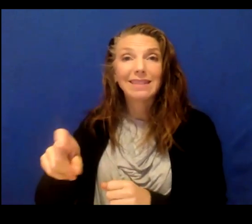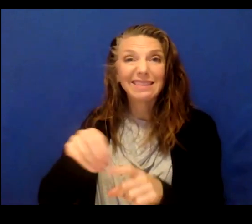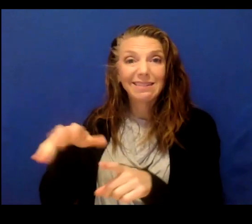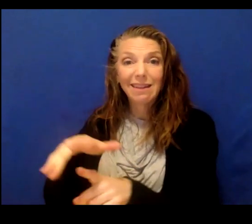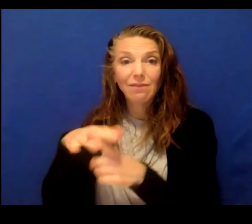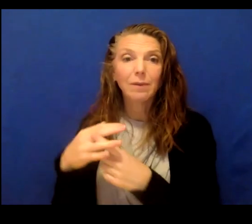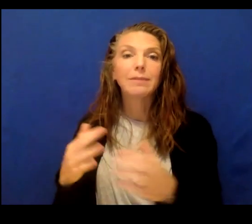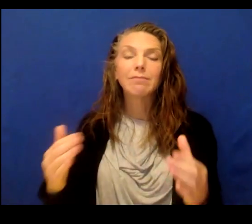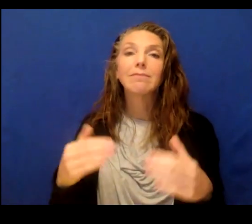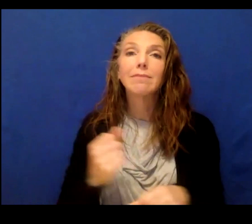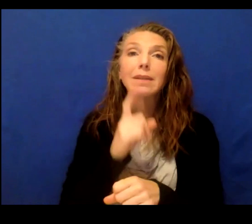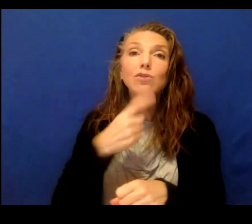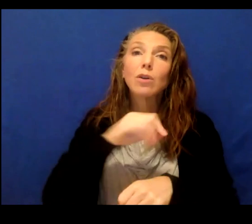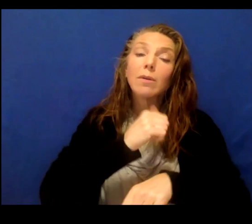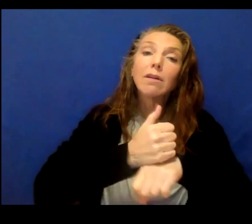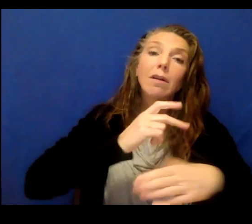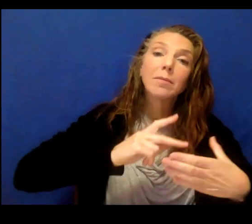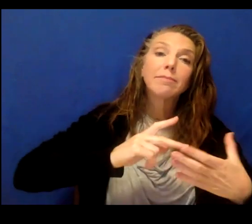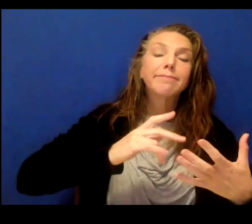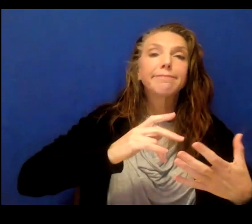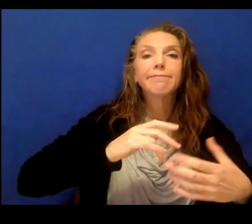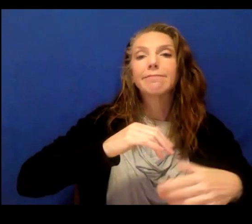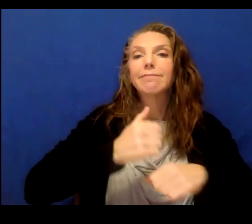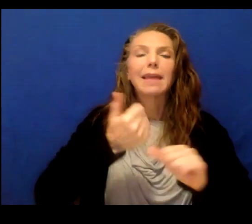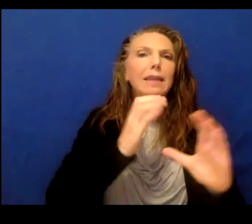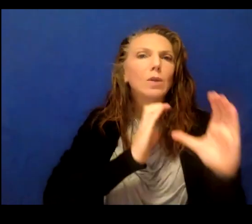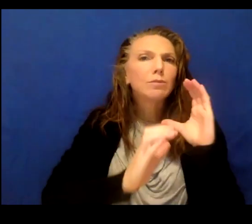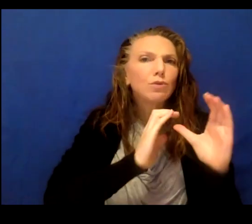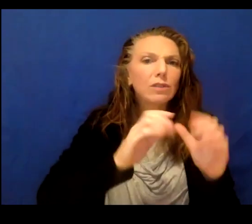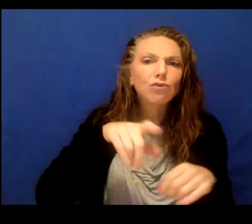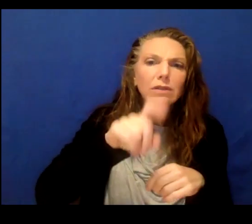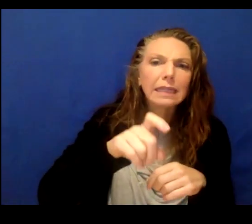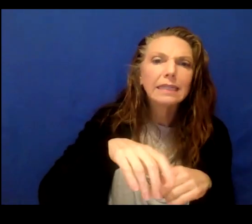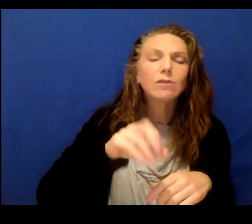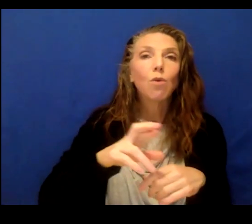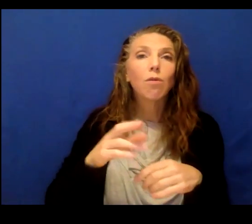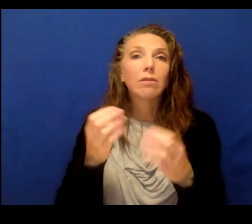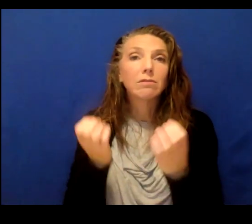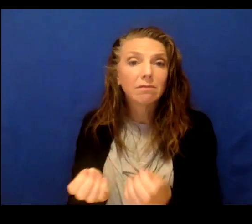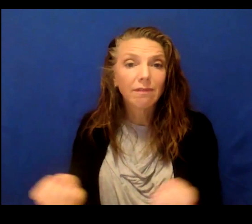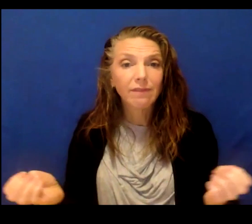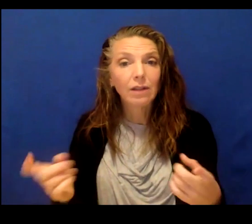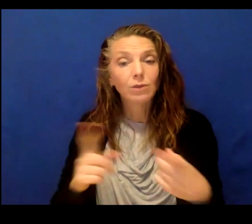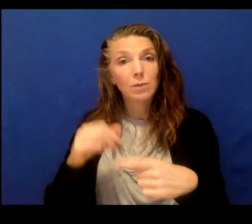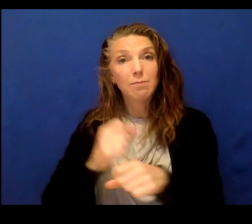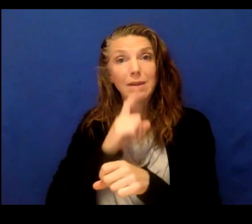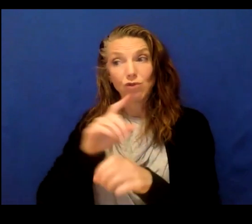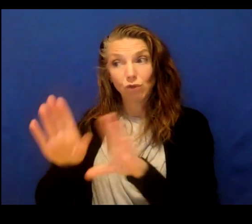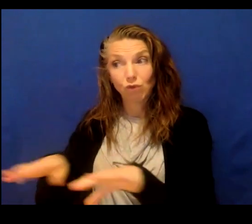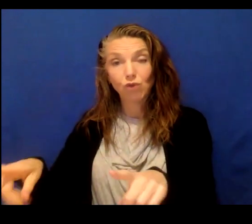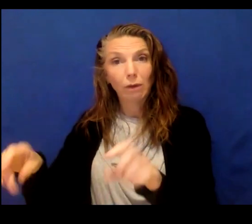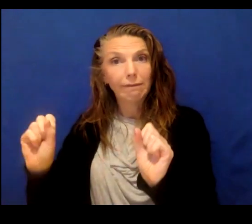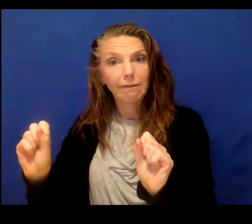we're programming any, communication needs or communication devices to ensure that children are